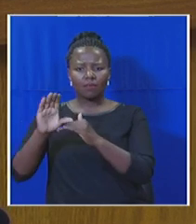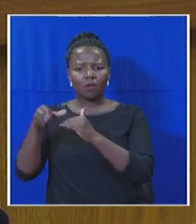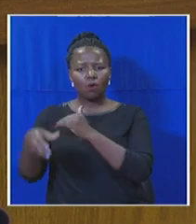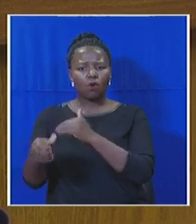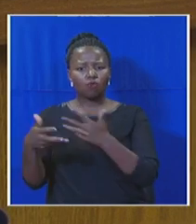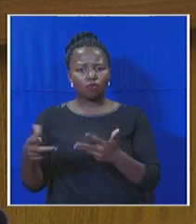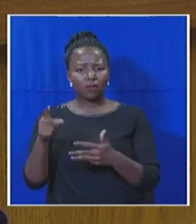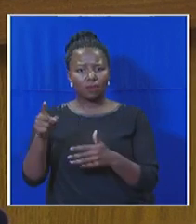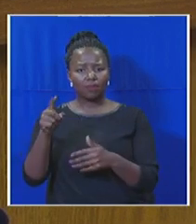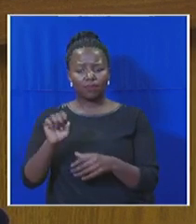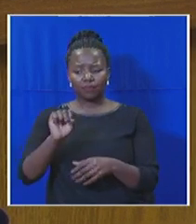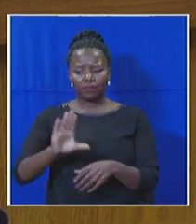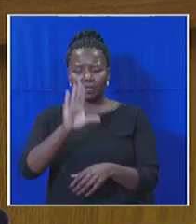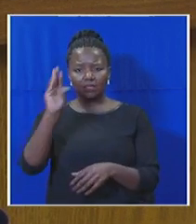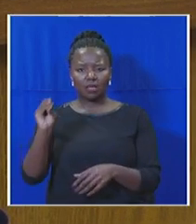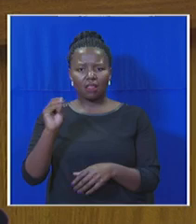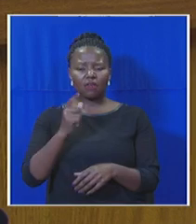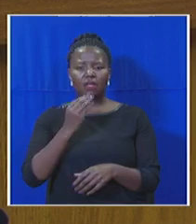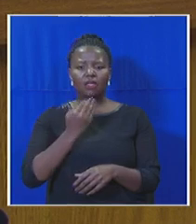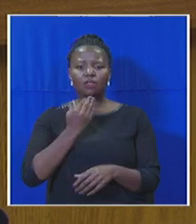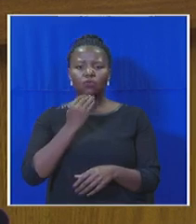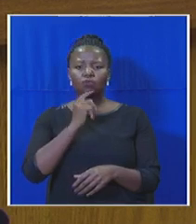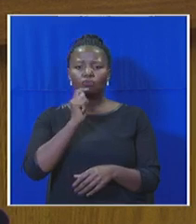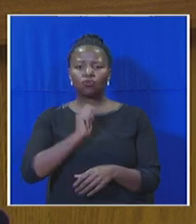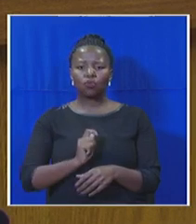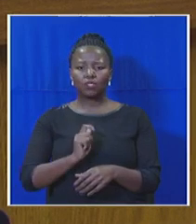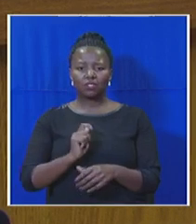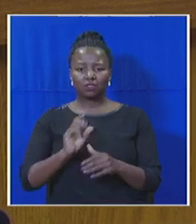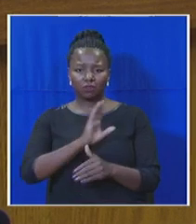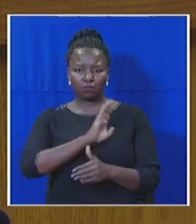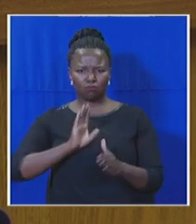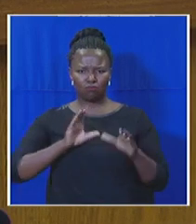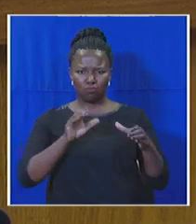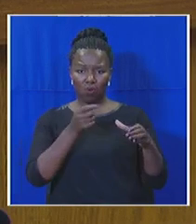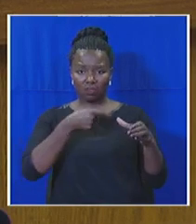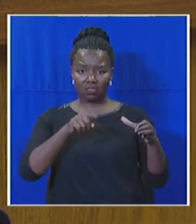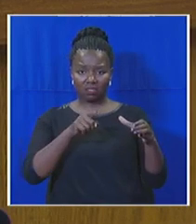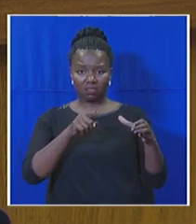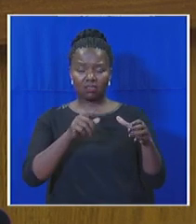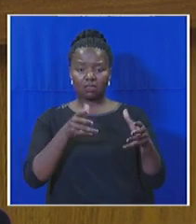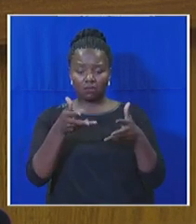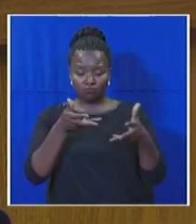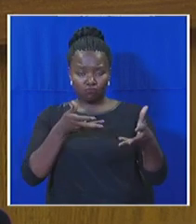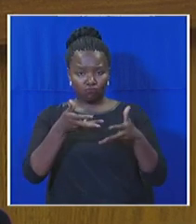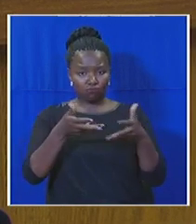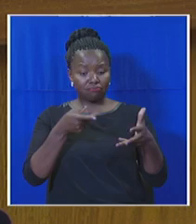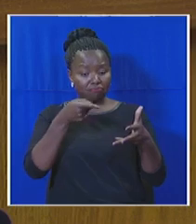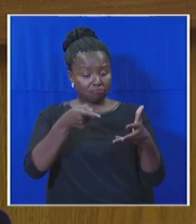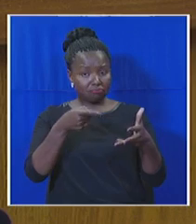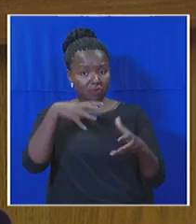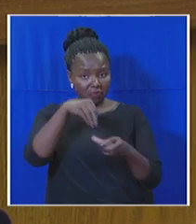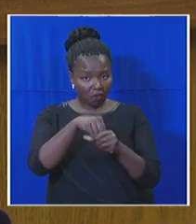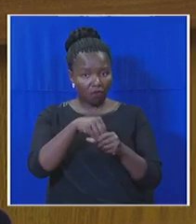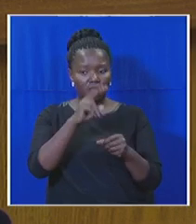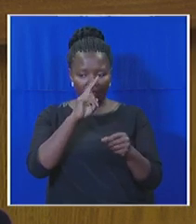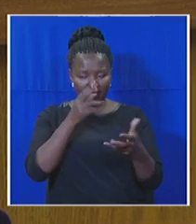African Jewish Board of Deputies, which provides an opportunity for engagement